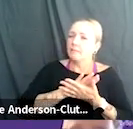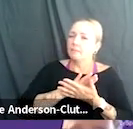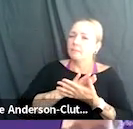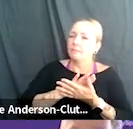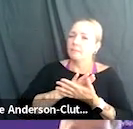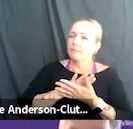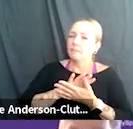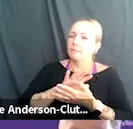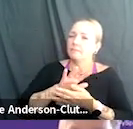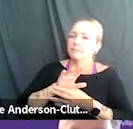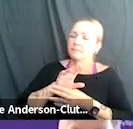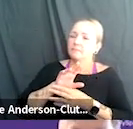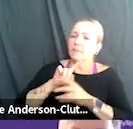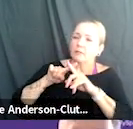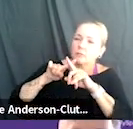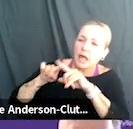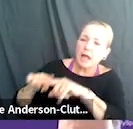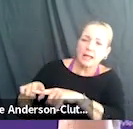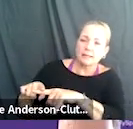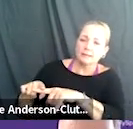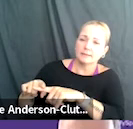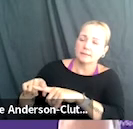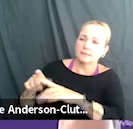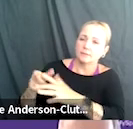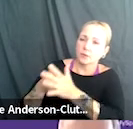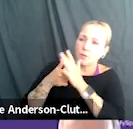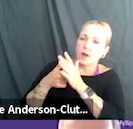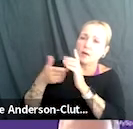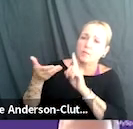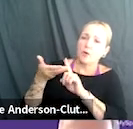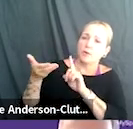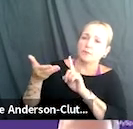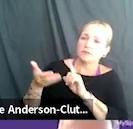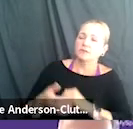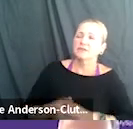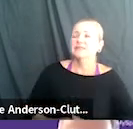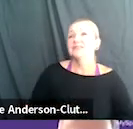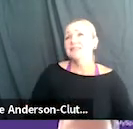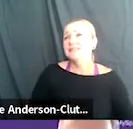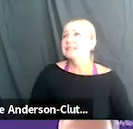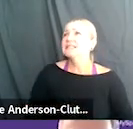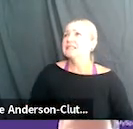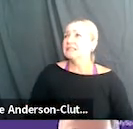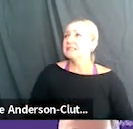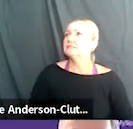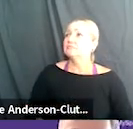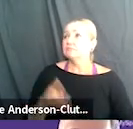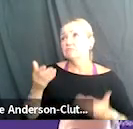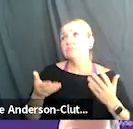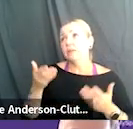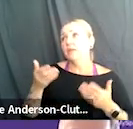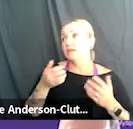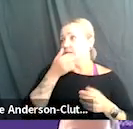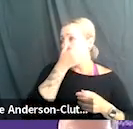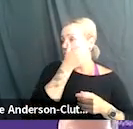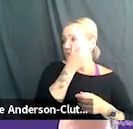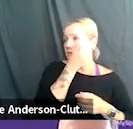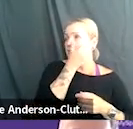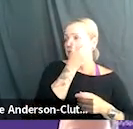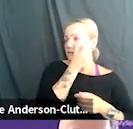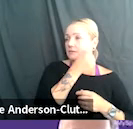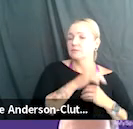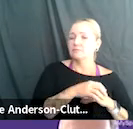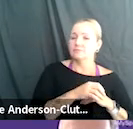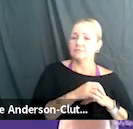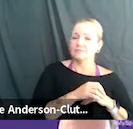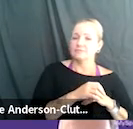it's certainly something that I've thought quite a bit about. And outside of the catatonia, to me, this is perhaps the most likely explanation. At the same time, I